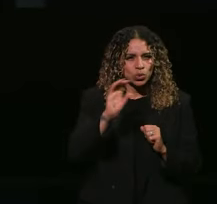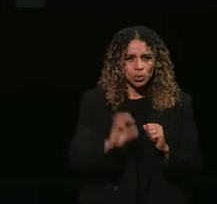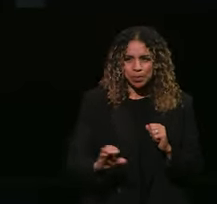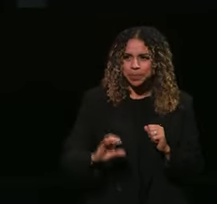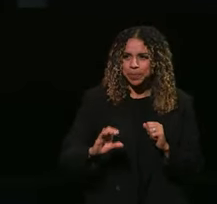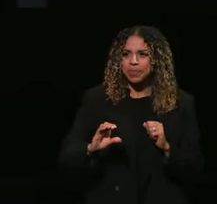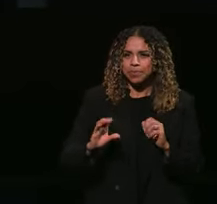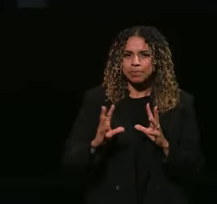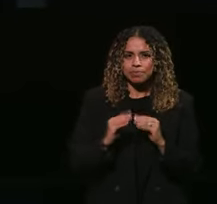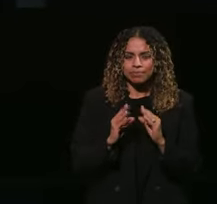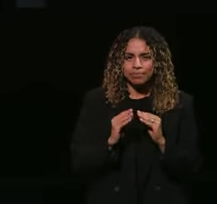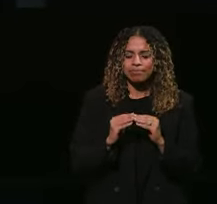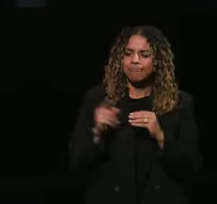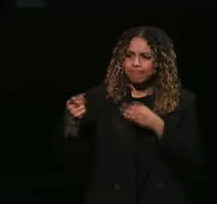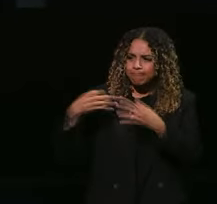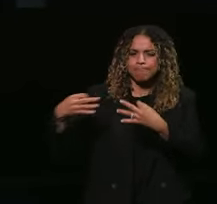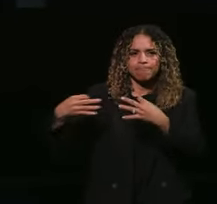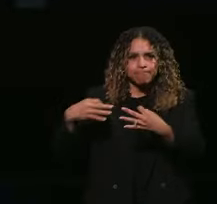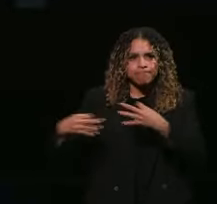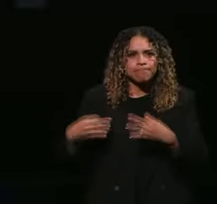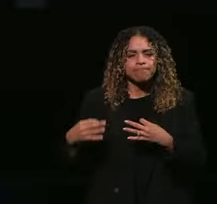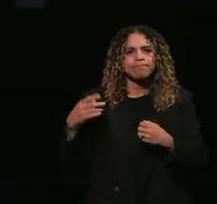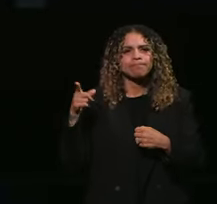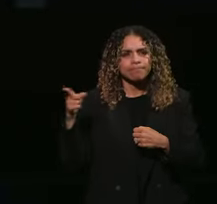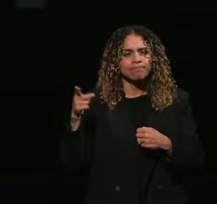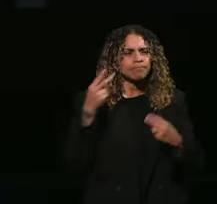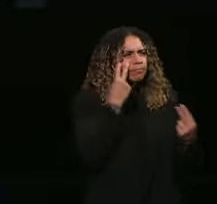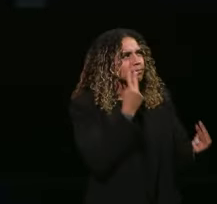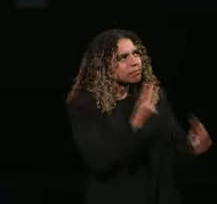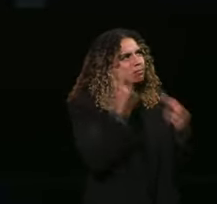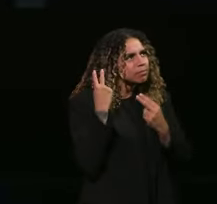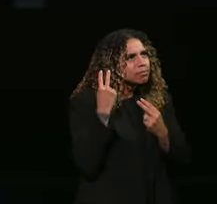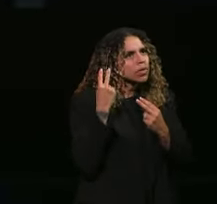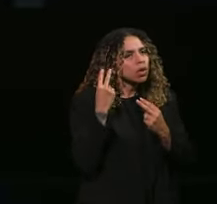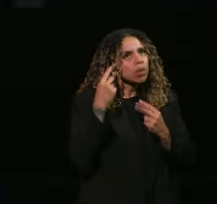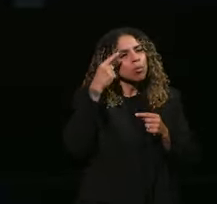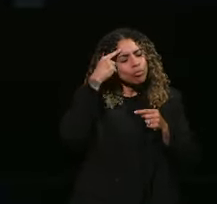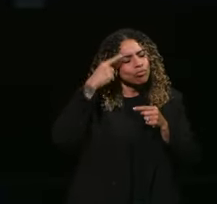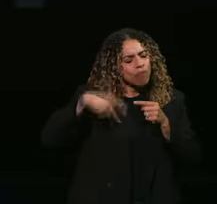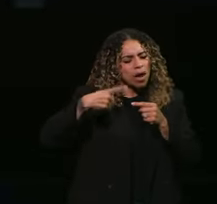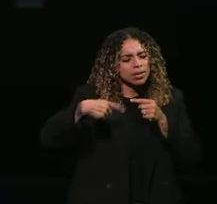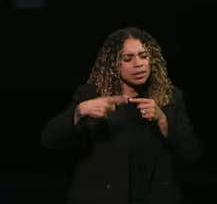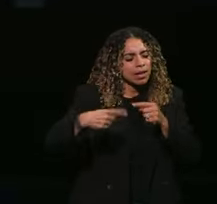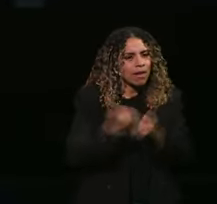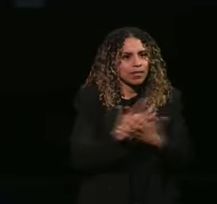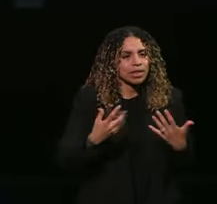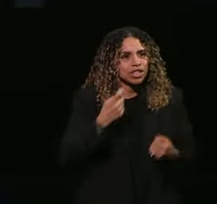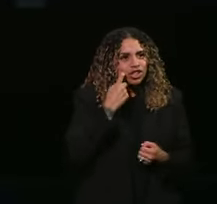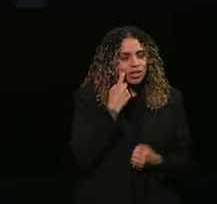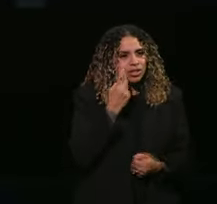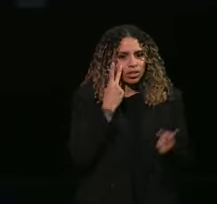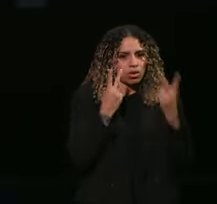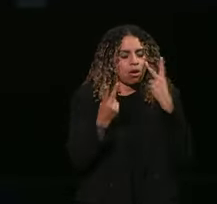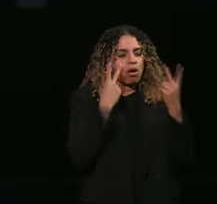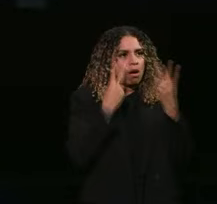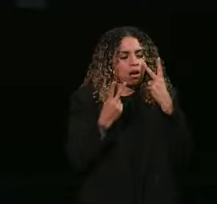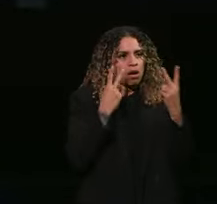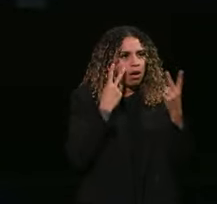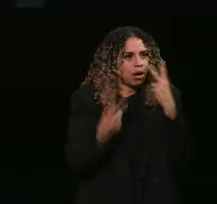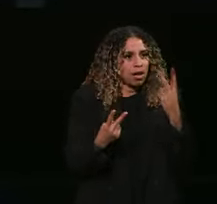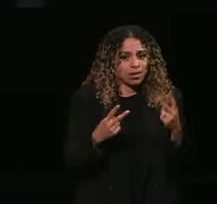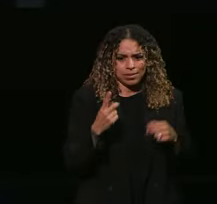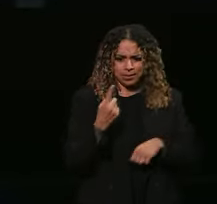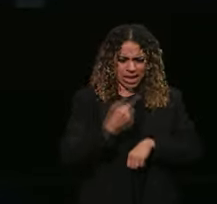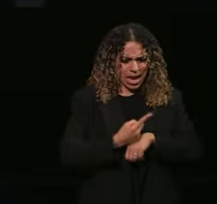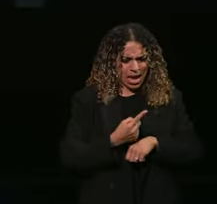remembering moments, and he was sort of processing what he had just witnessed. And if you can imagine, this was day 22, 23, you know,